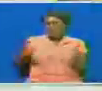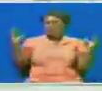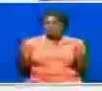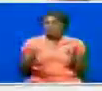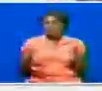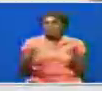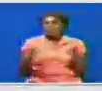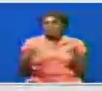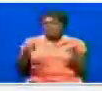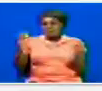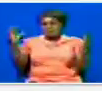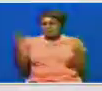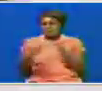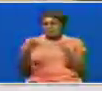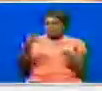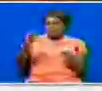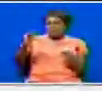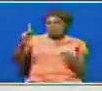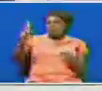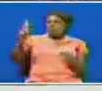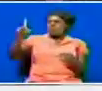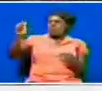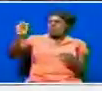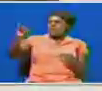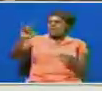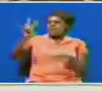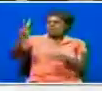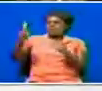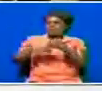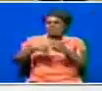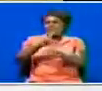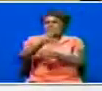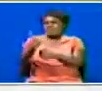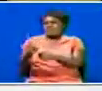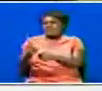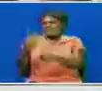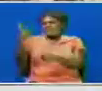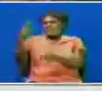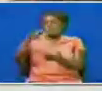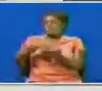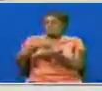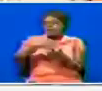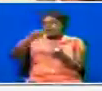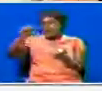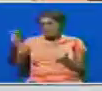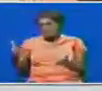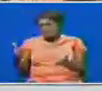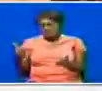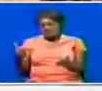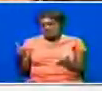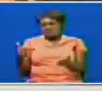In the other category, Bernard Kulei clocked 27 minutes and 46 seconds to come in second, while Josphat